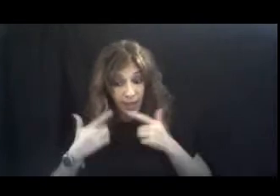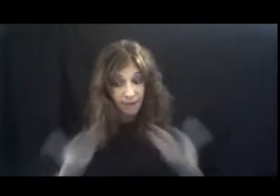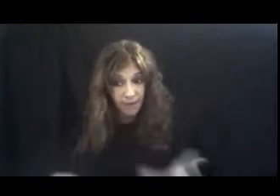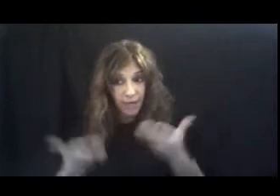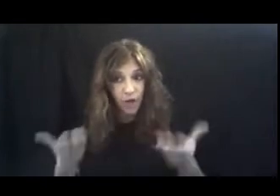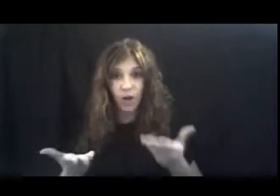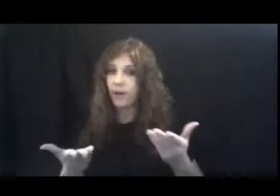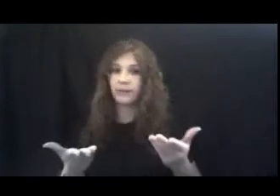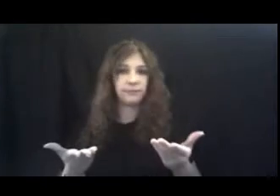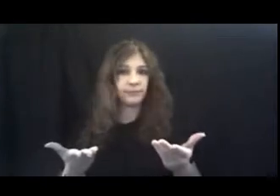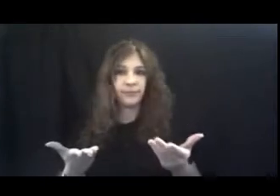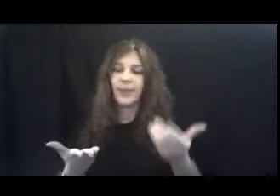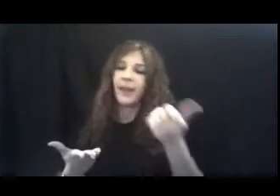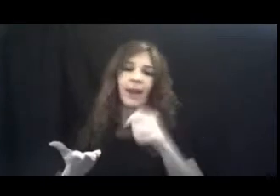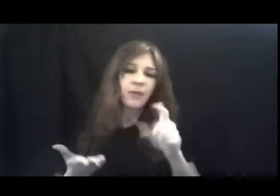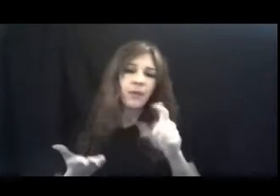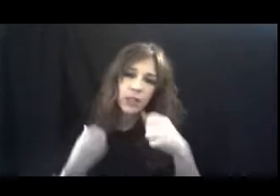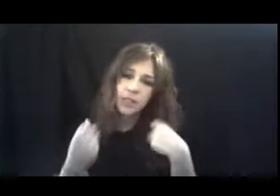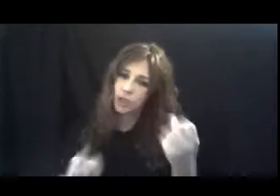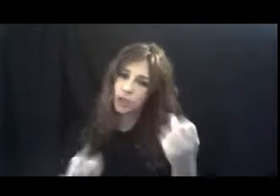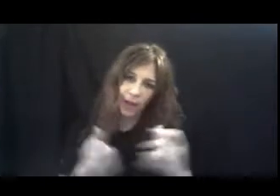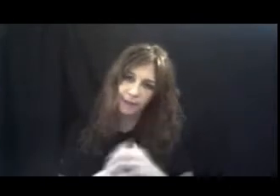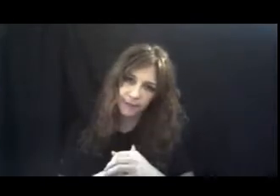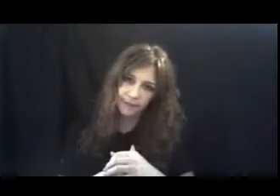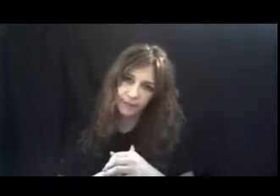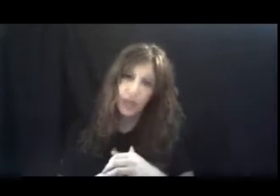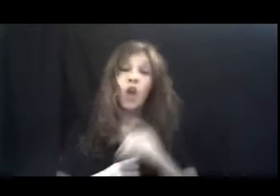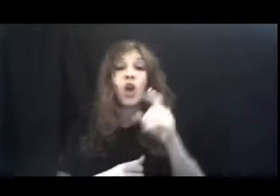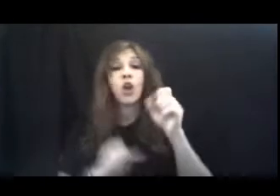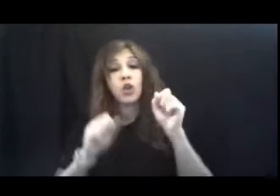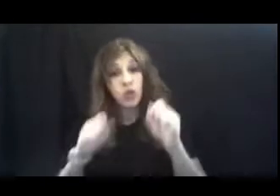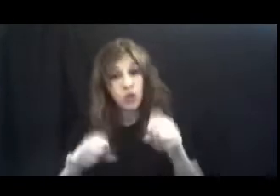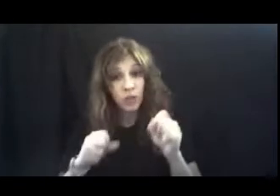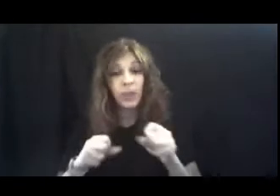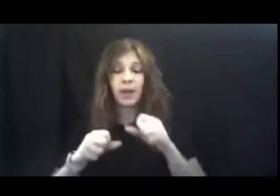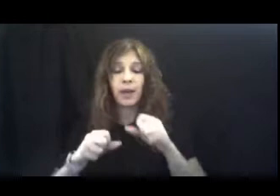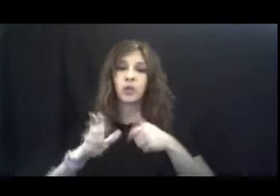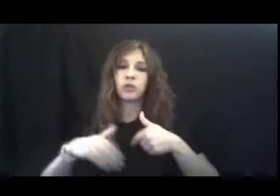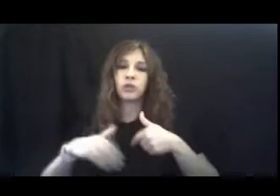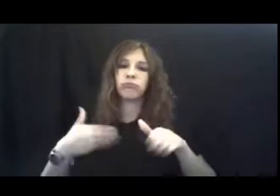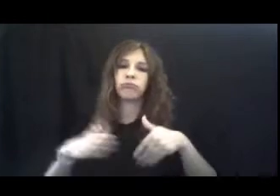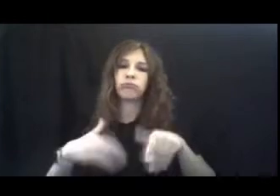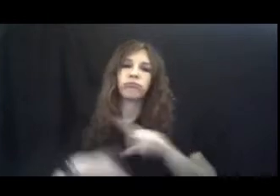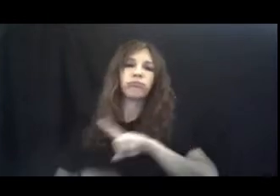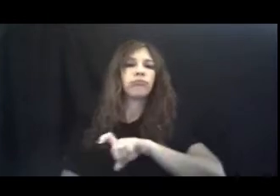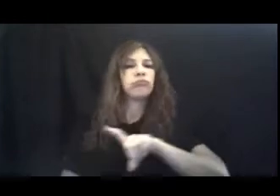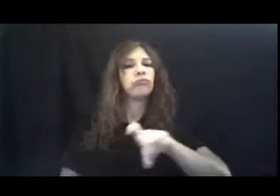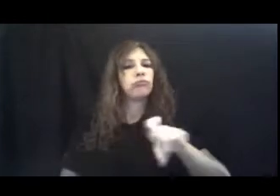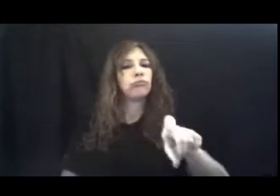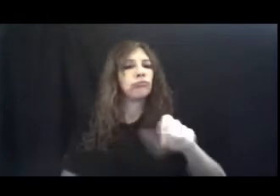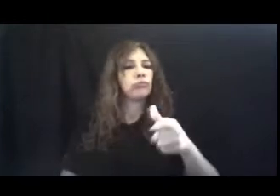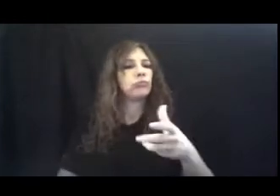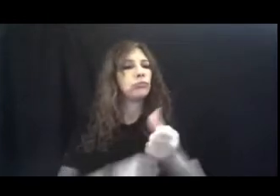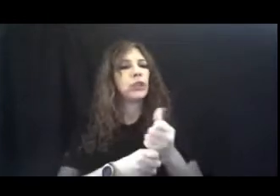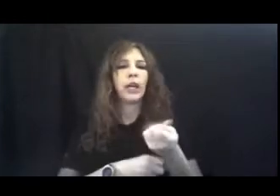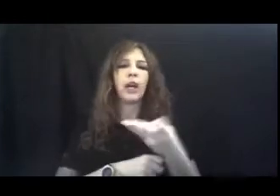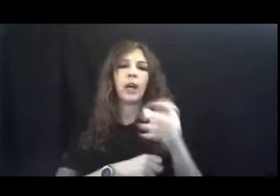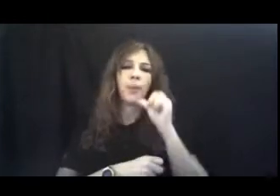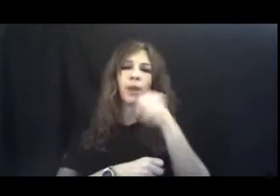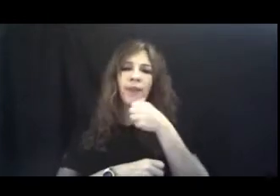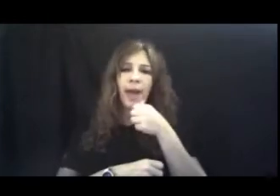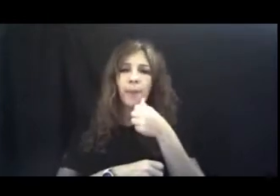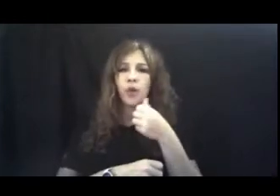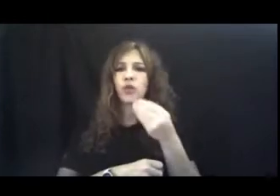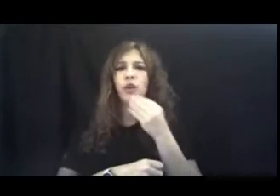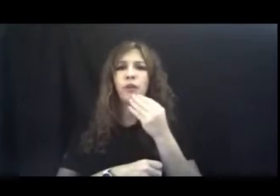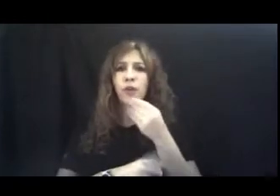Everybody doesn't drive. You should be able to go and get a couple of apples or get some food